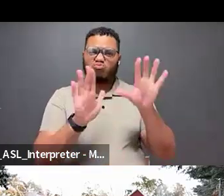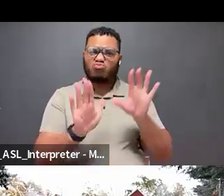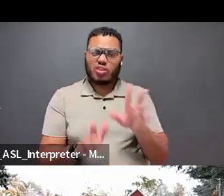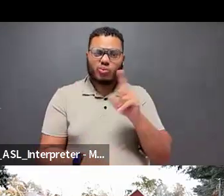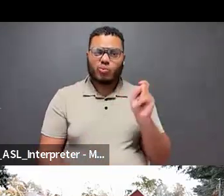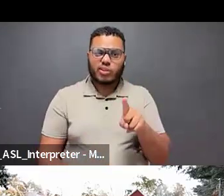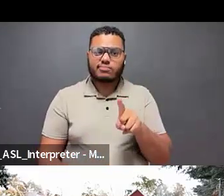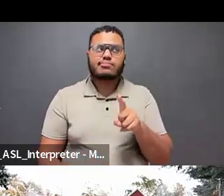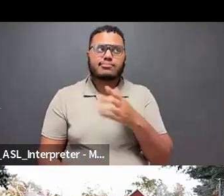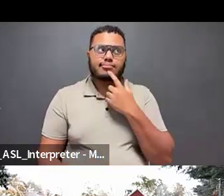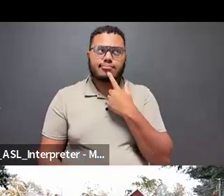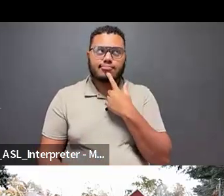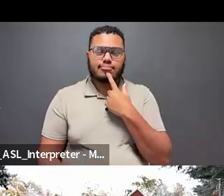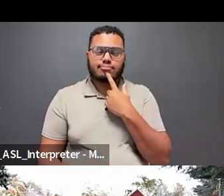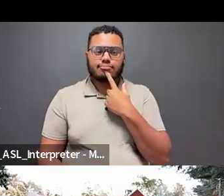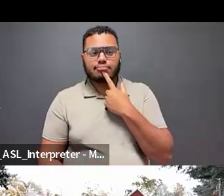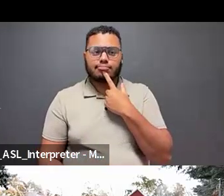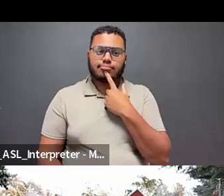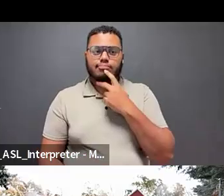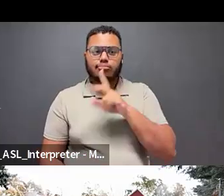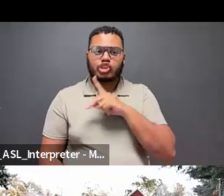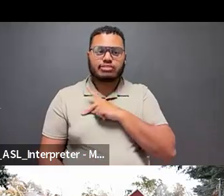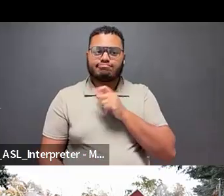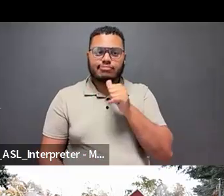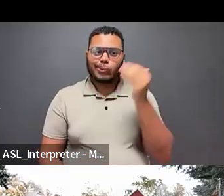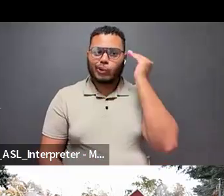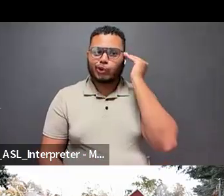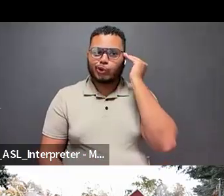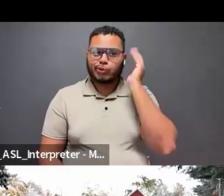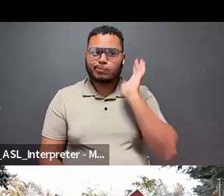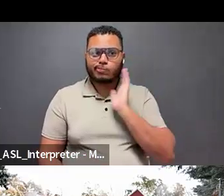I personally am not aware.